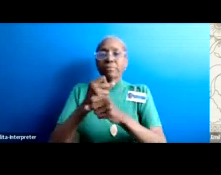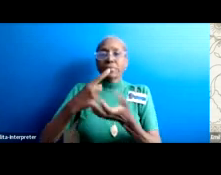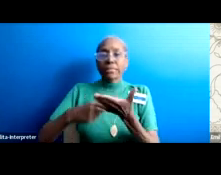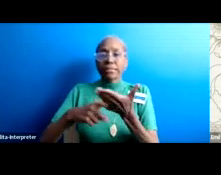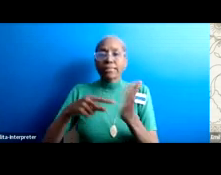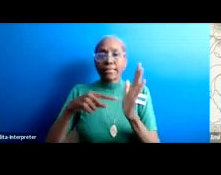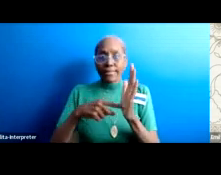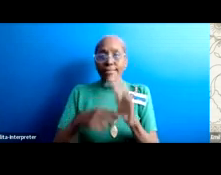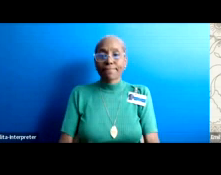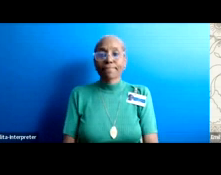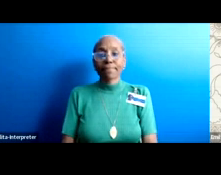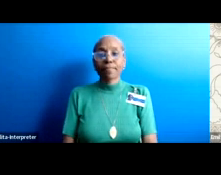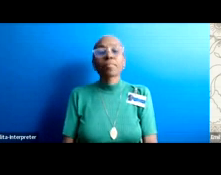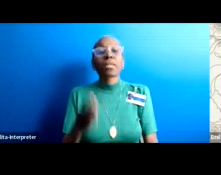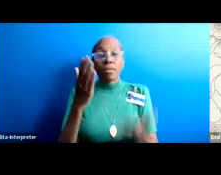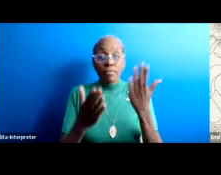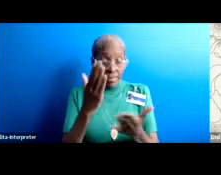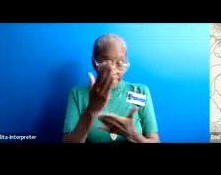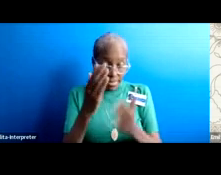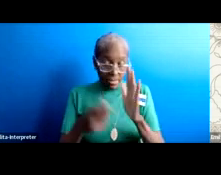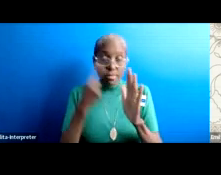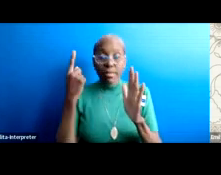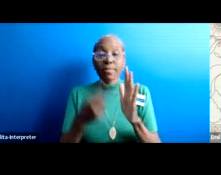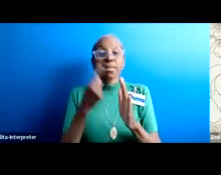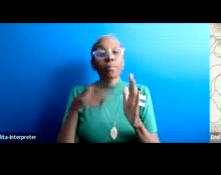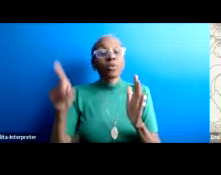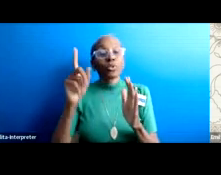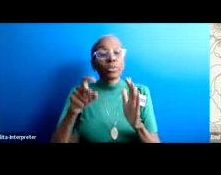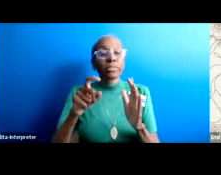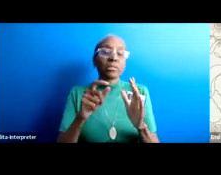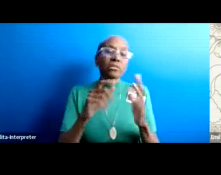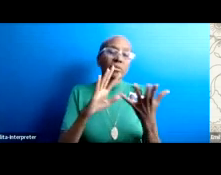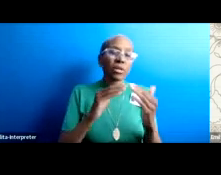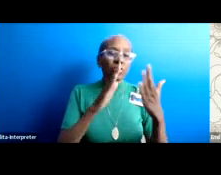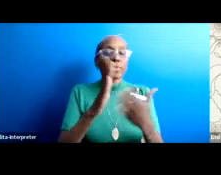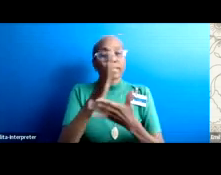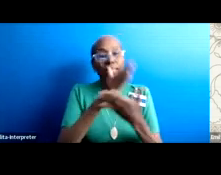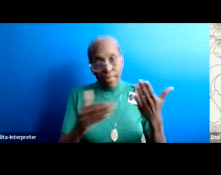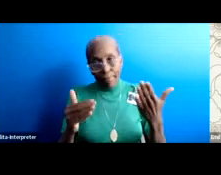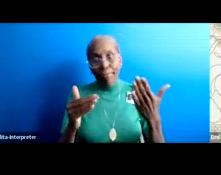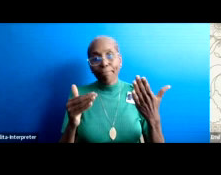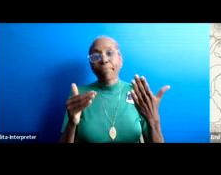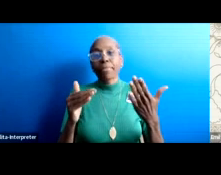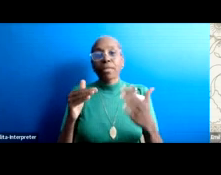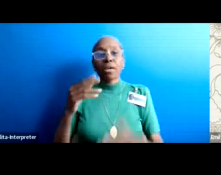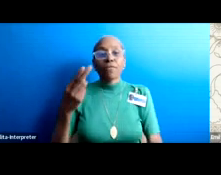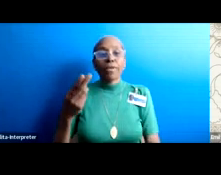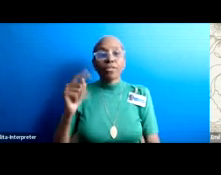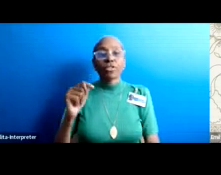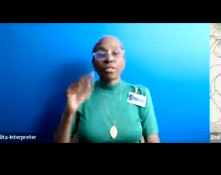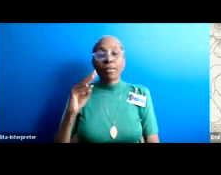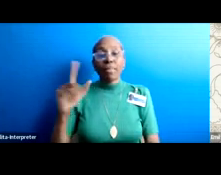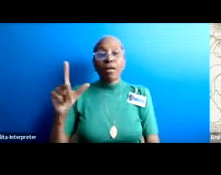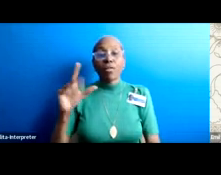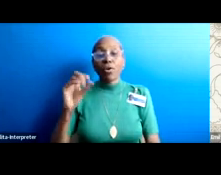on this, but there may be some times where you need to address certain parts of HTML coding. So we just want to